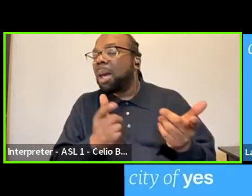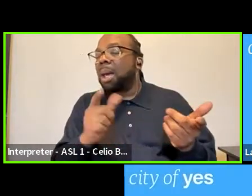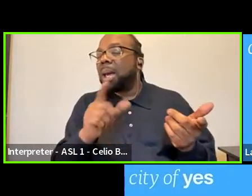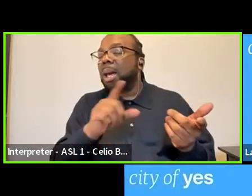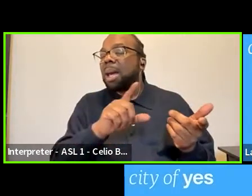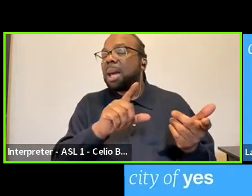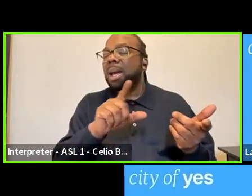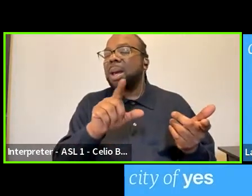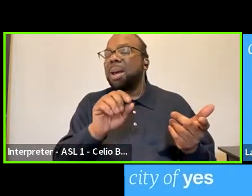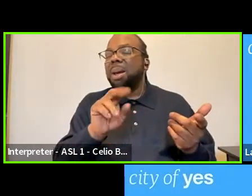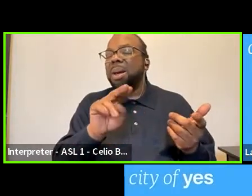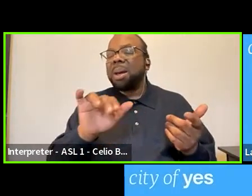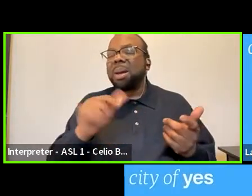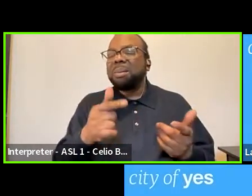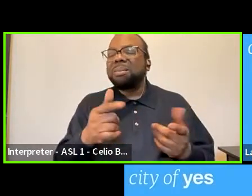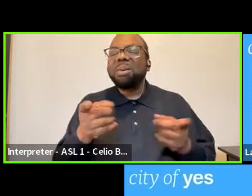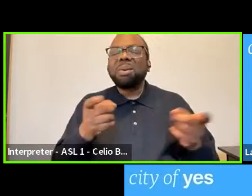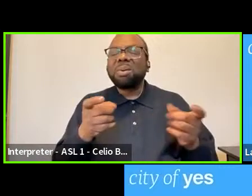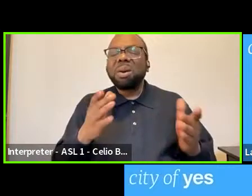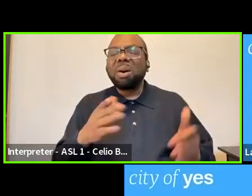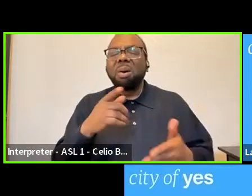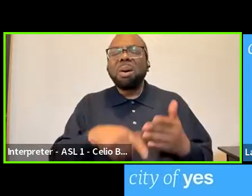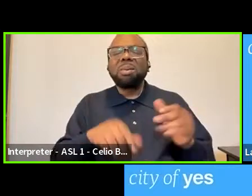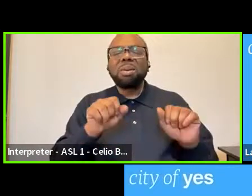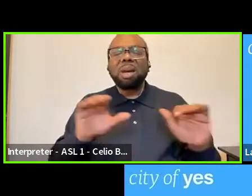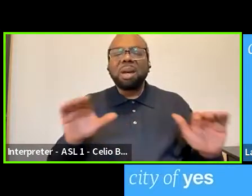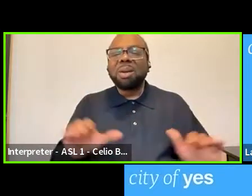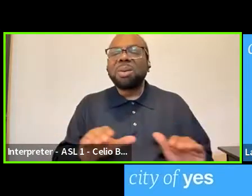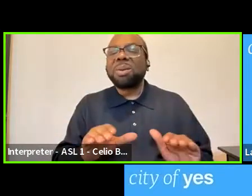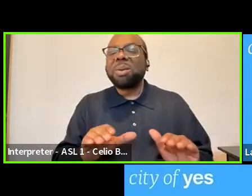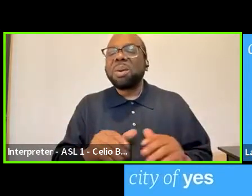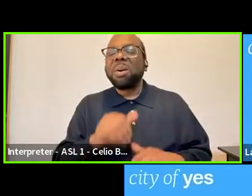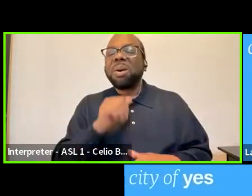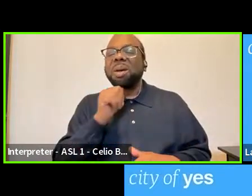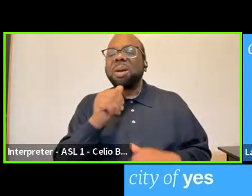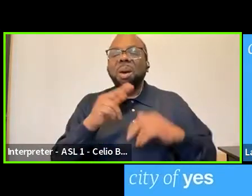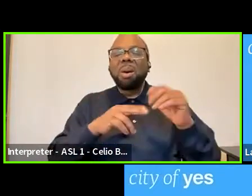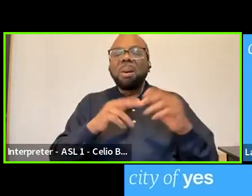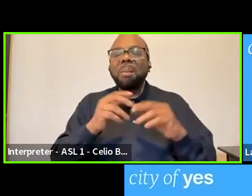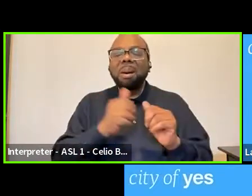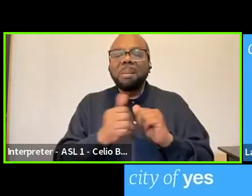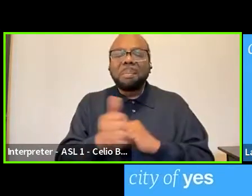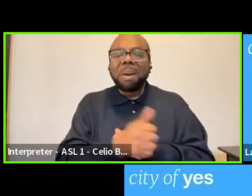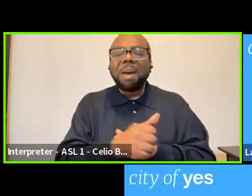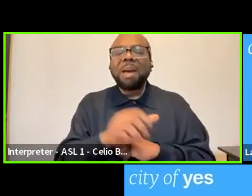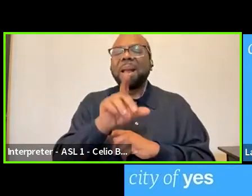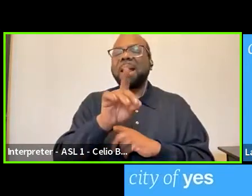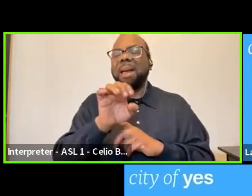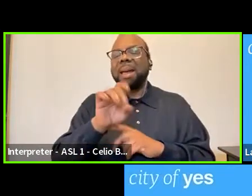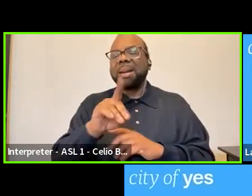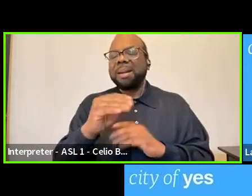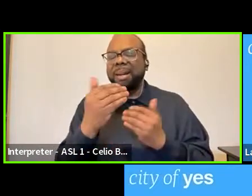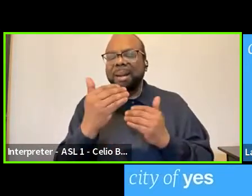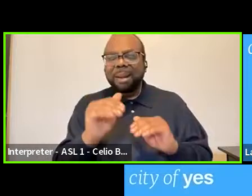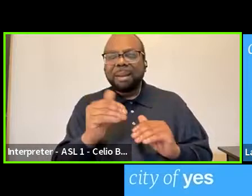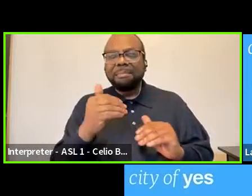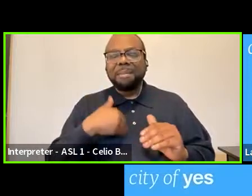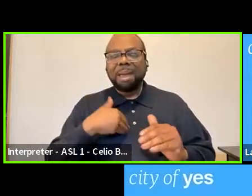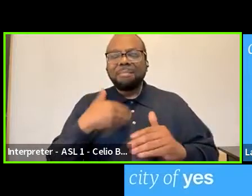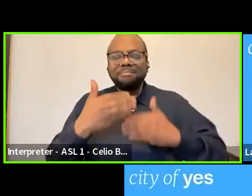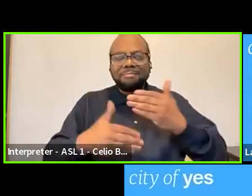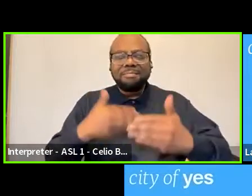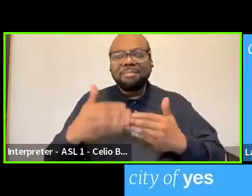what you can build on a site, but it doesn't reach beyond that to affect things like deed restrictions or processes